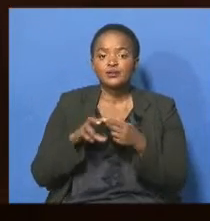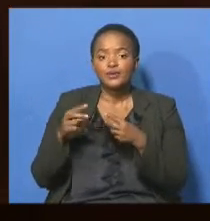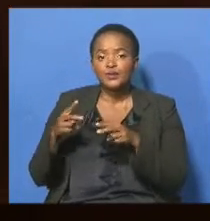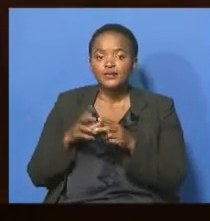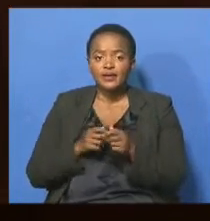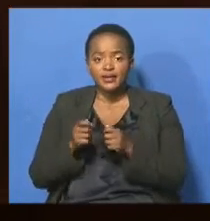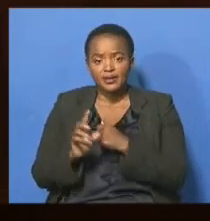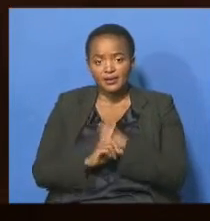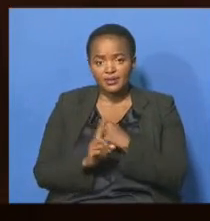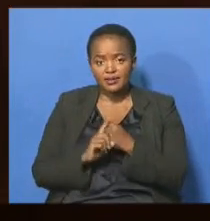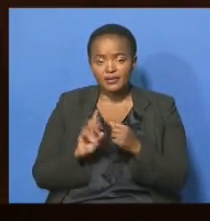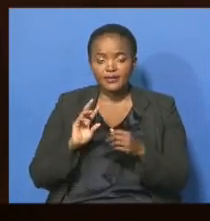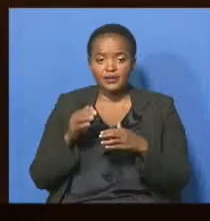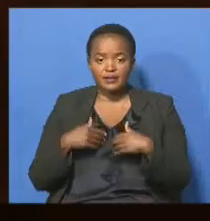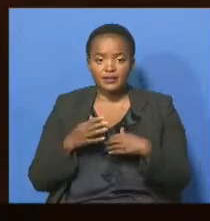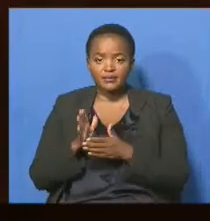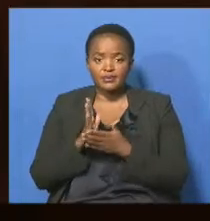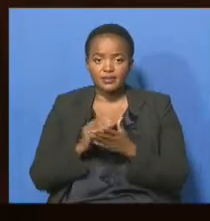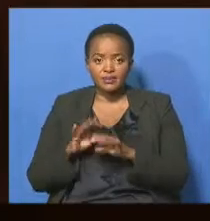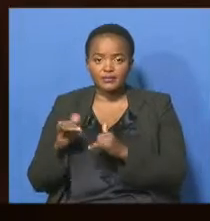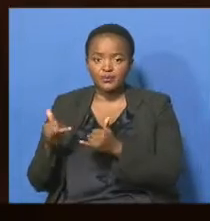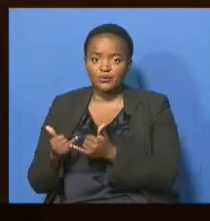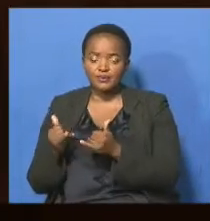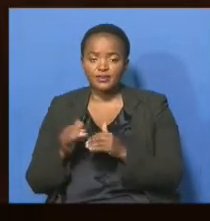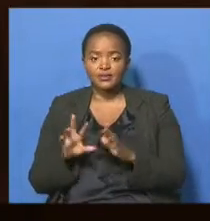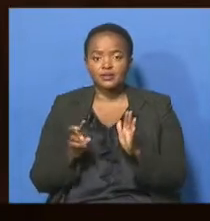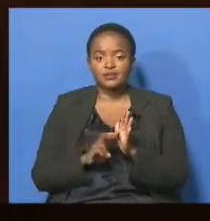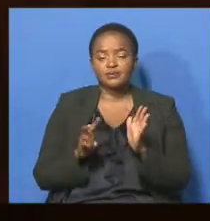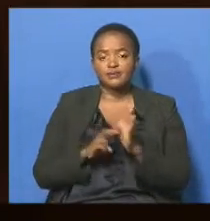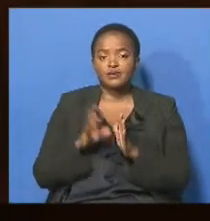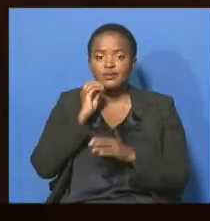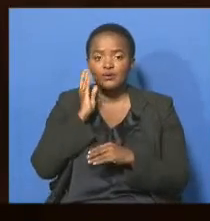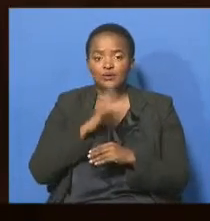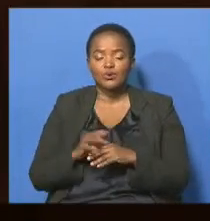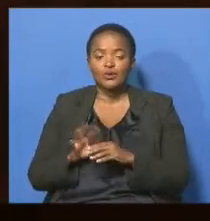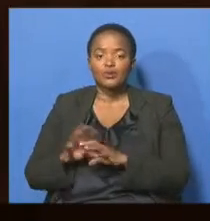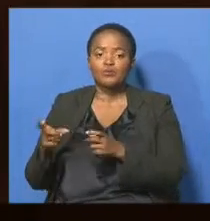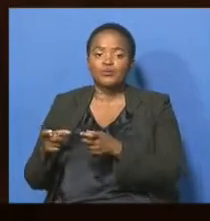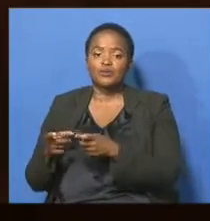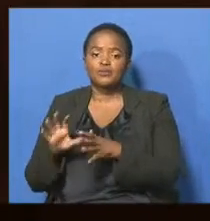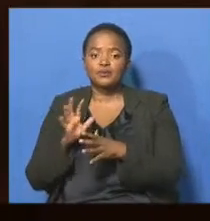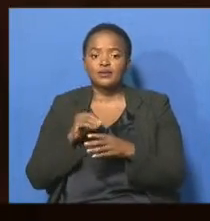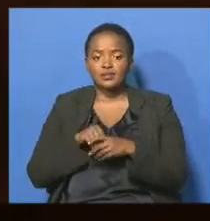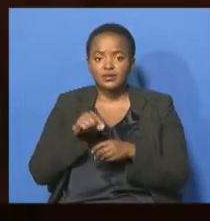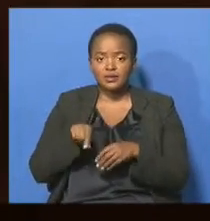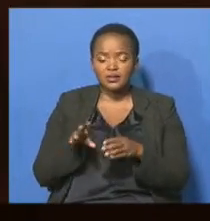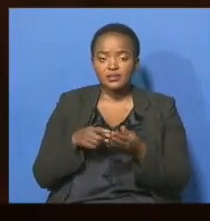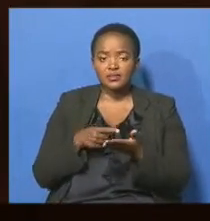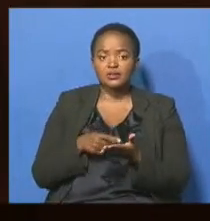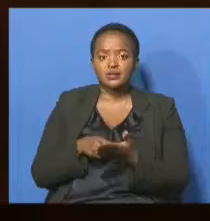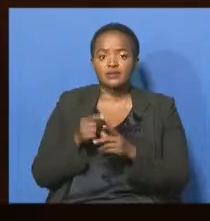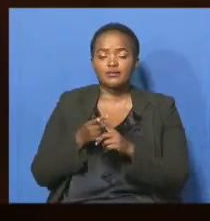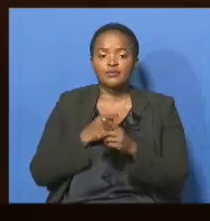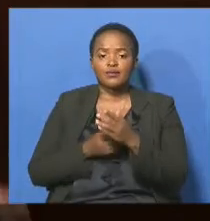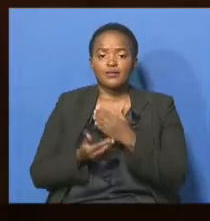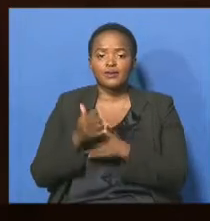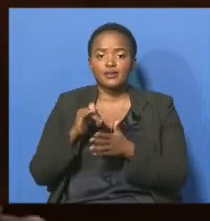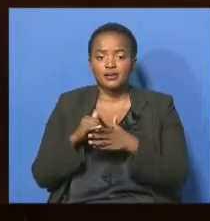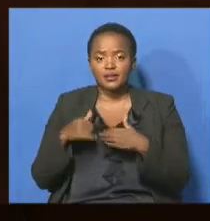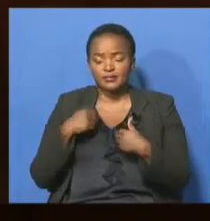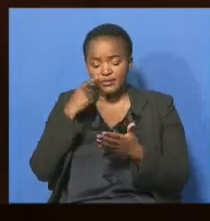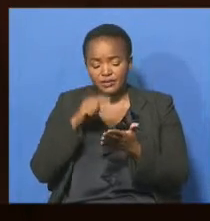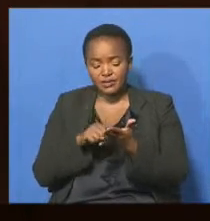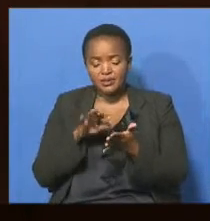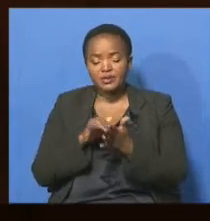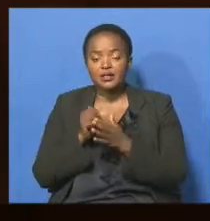fight crime. We have the Neighborhood Watch Committees, and during the discussions that I saw from morning, I saw that most